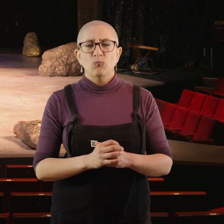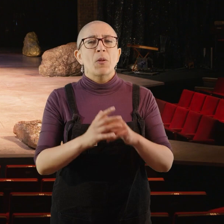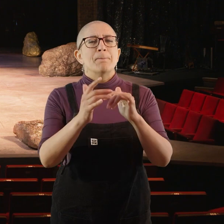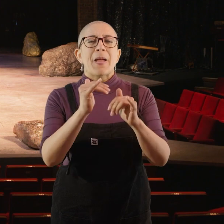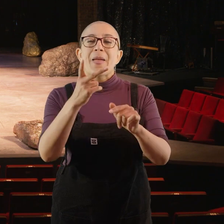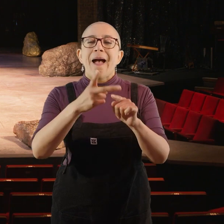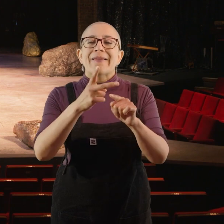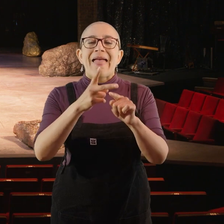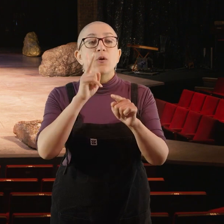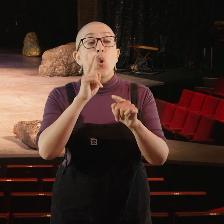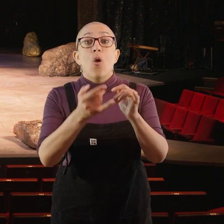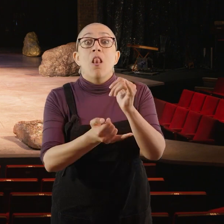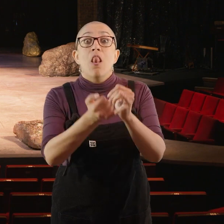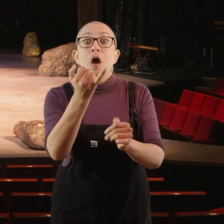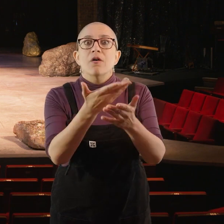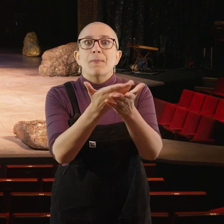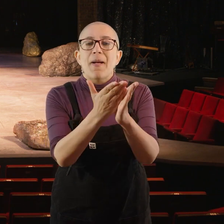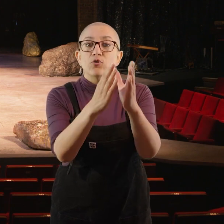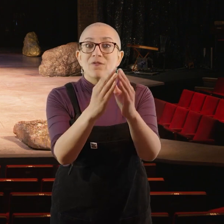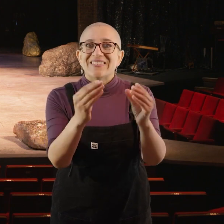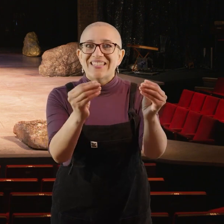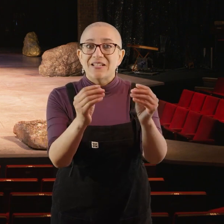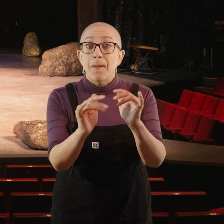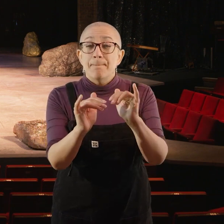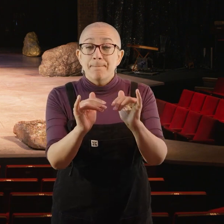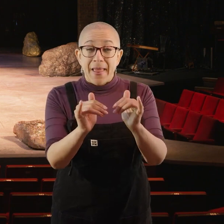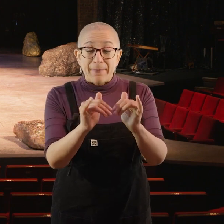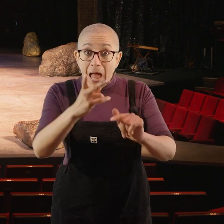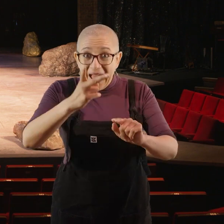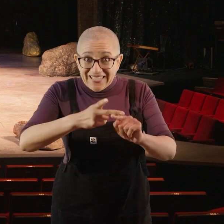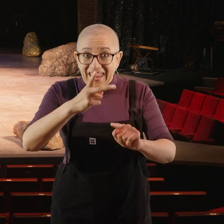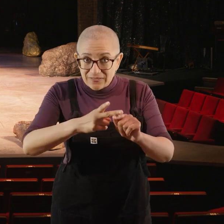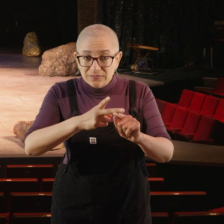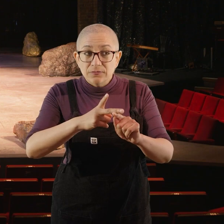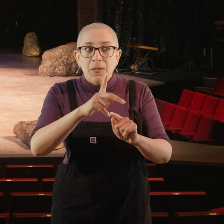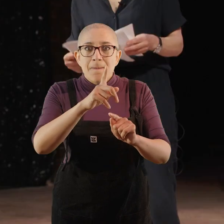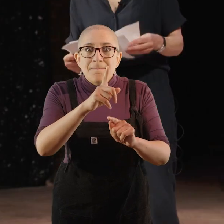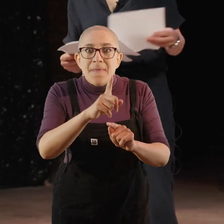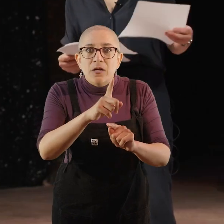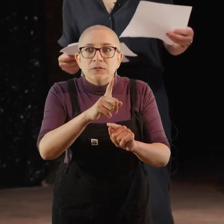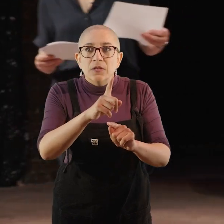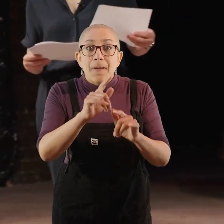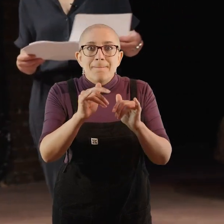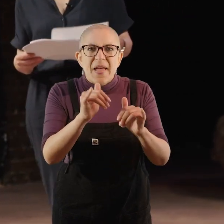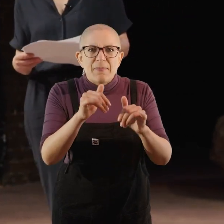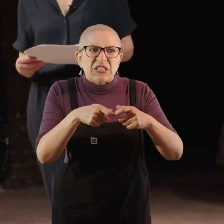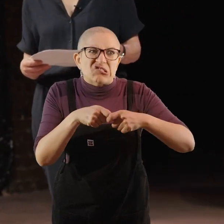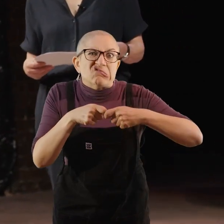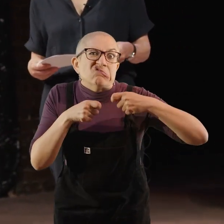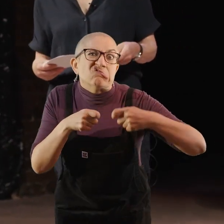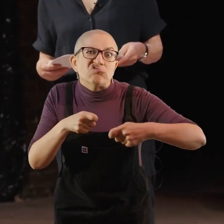of the scene? Maybe we could play that last picture one more time with pushing one of them a bit further.